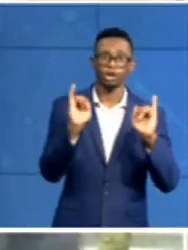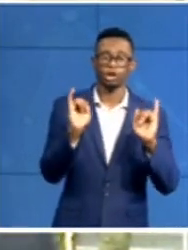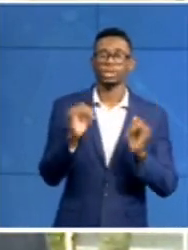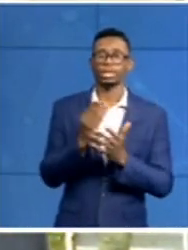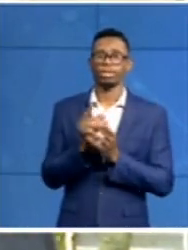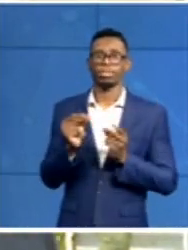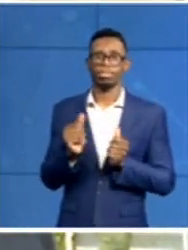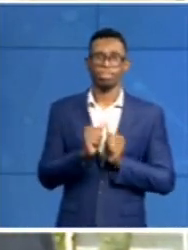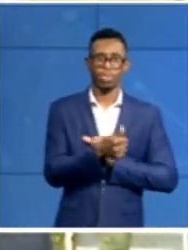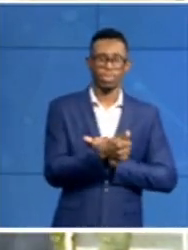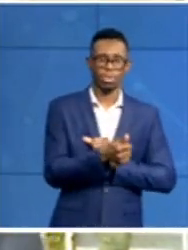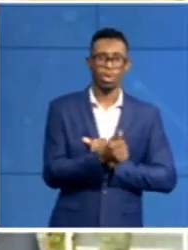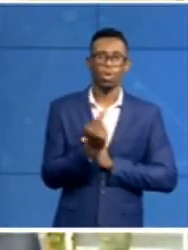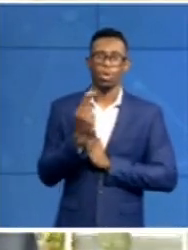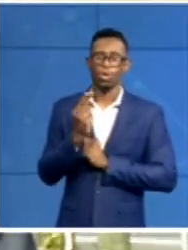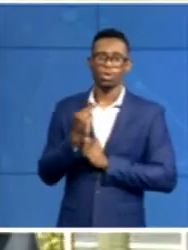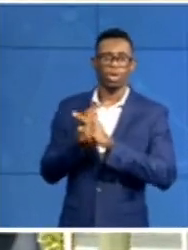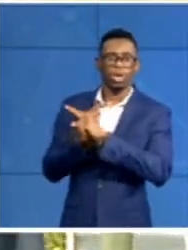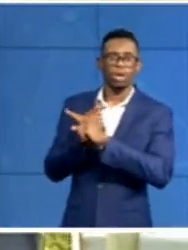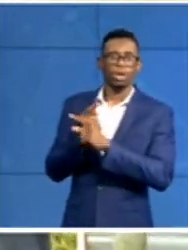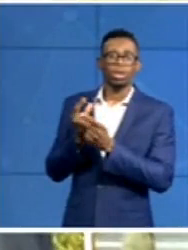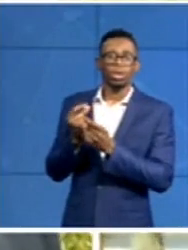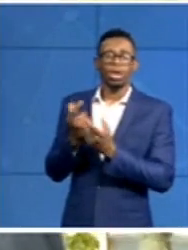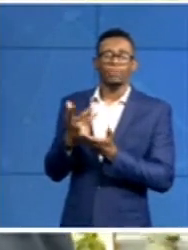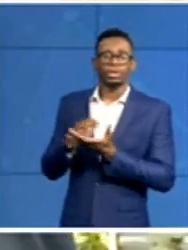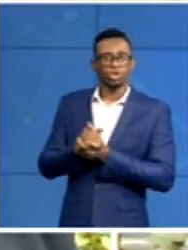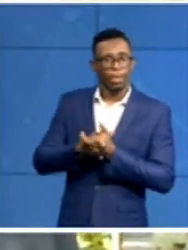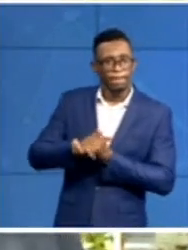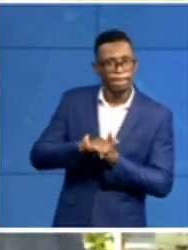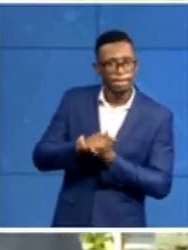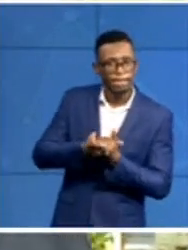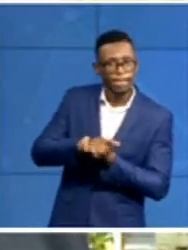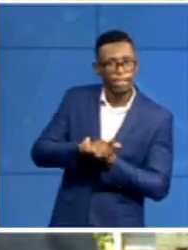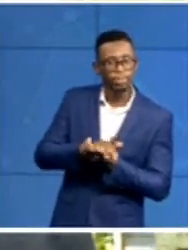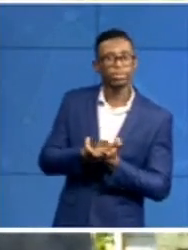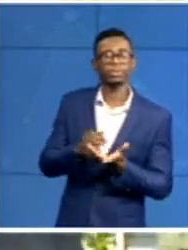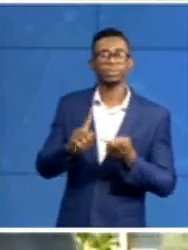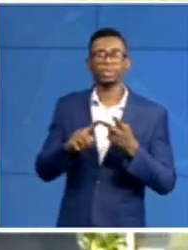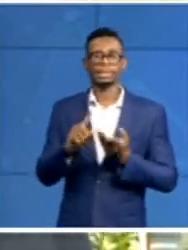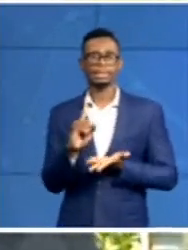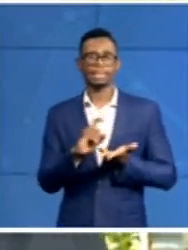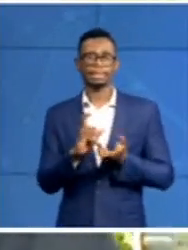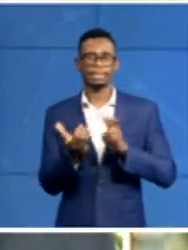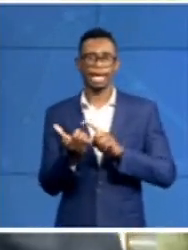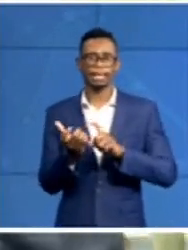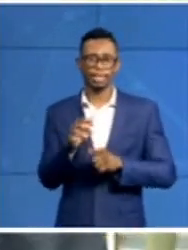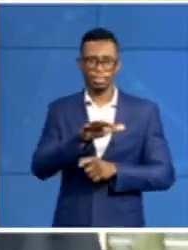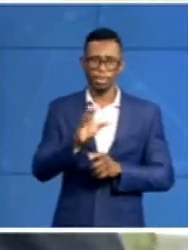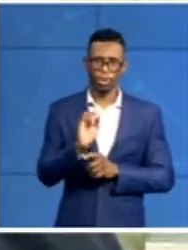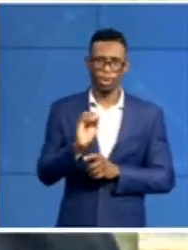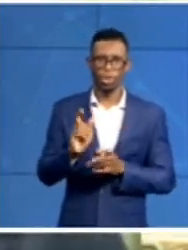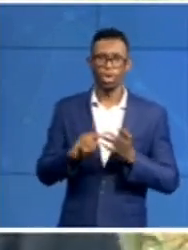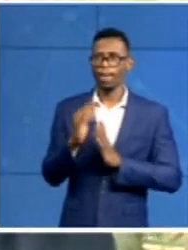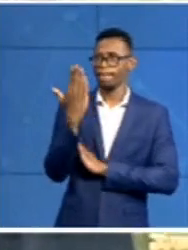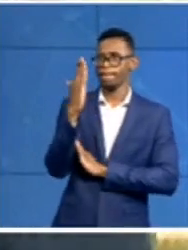Within there is a soap where you sanitize and wash your hand. And the mirror is also there. You could see how